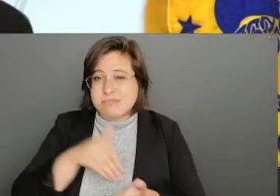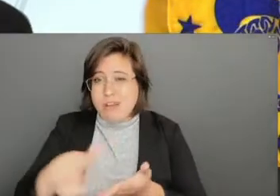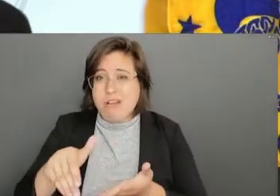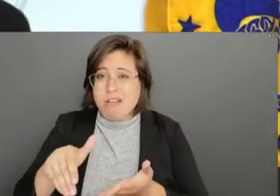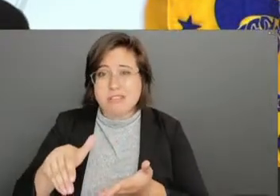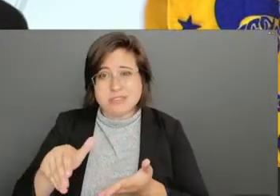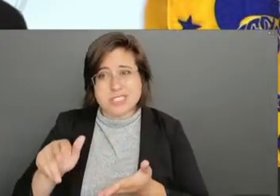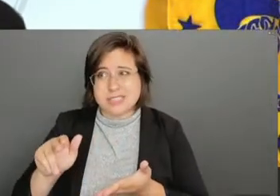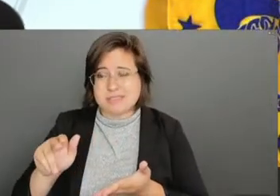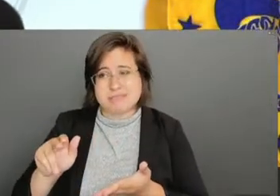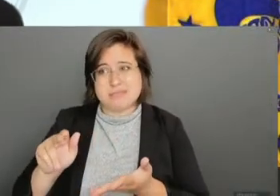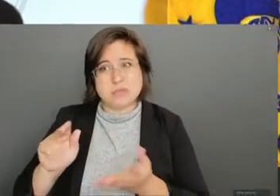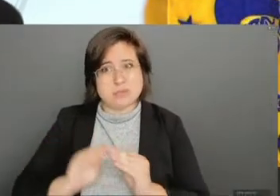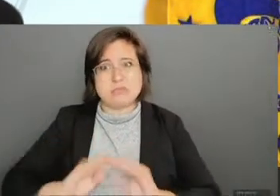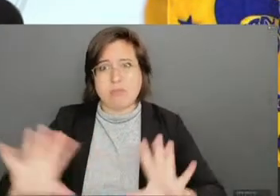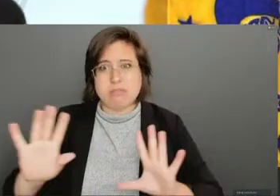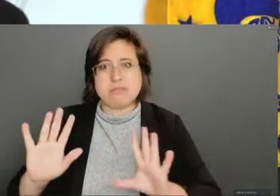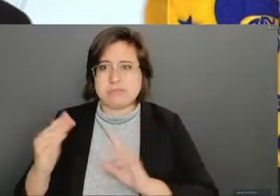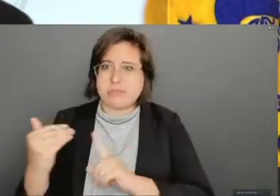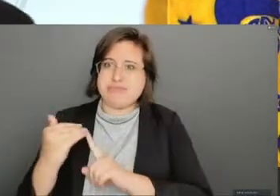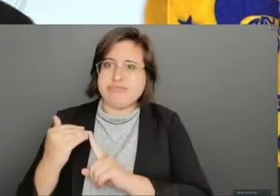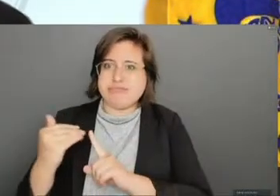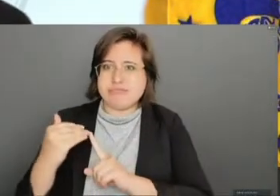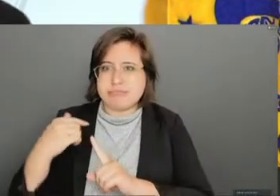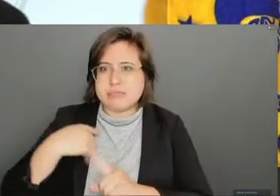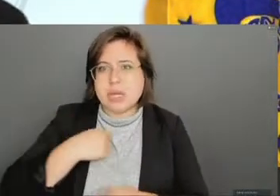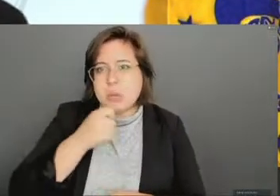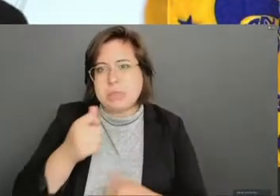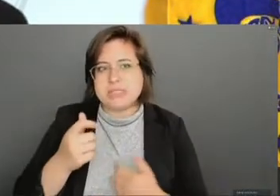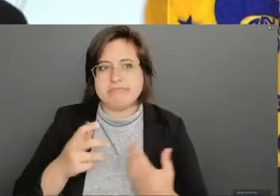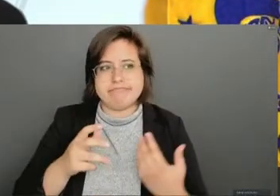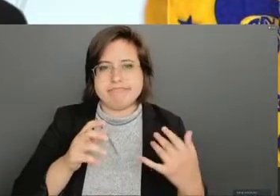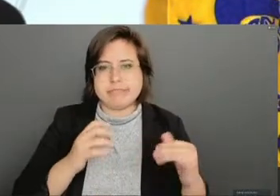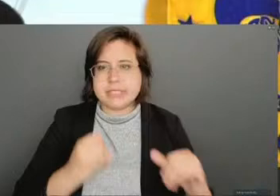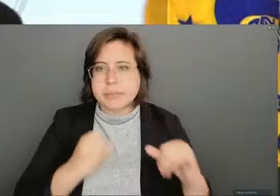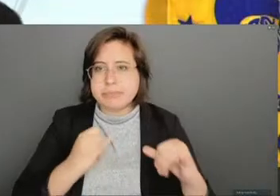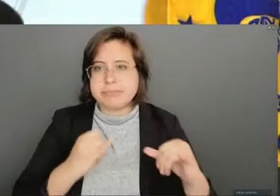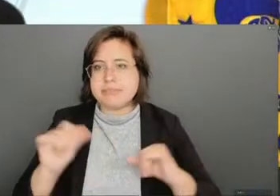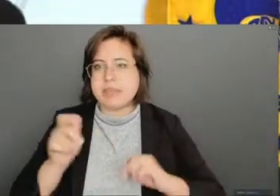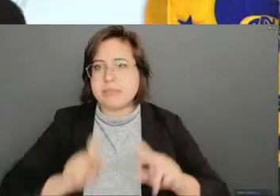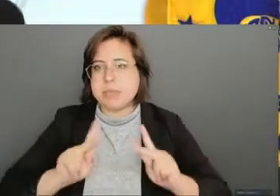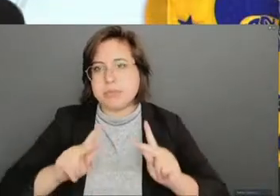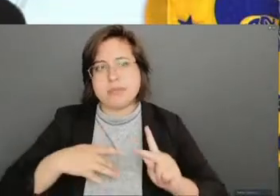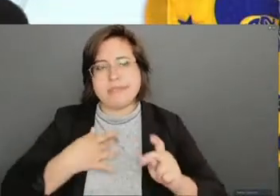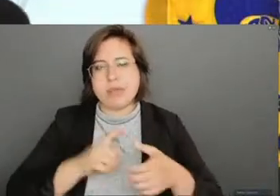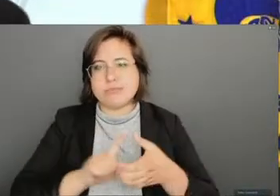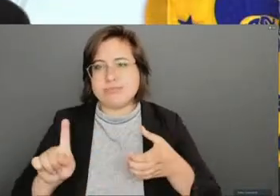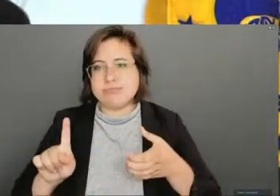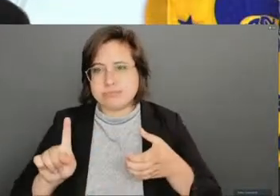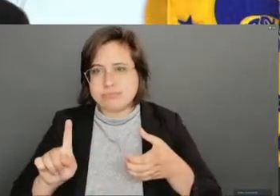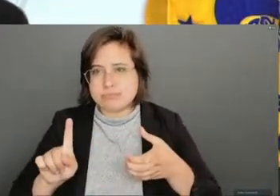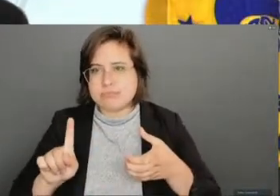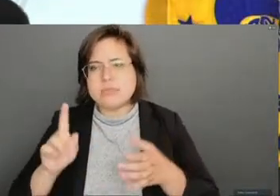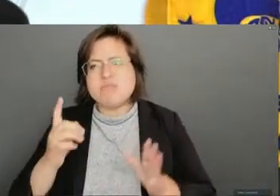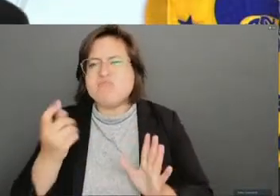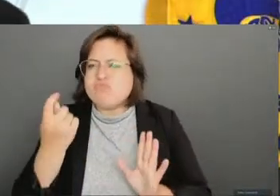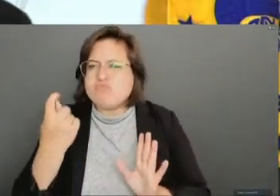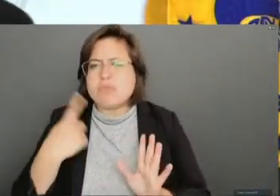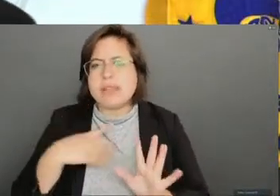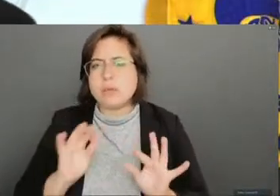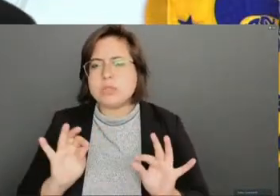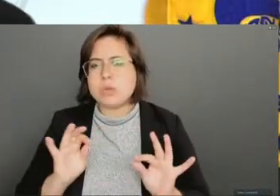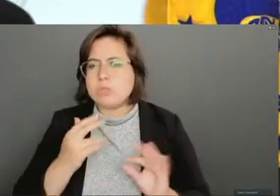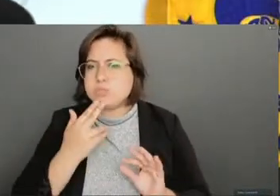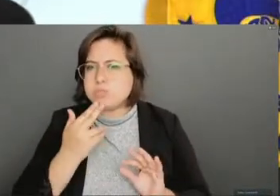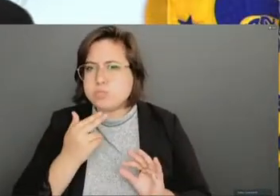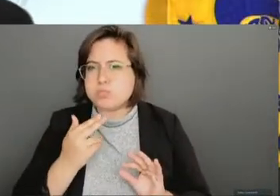reminded that I was not necessarily the same as others, and where I felt like an outsider. And there were small incidents. And I think many of us, maybe